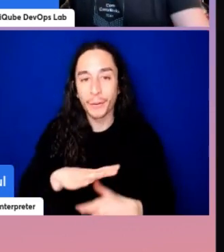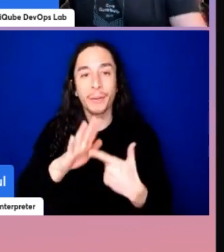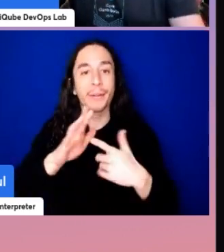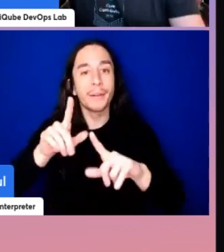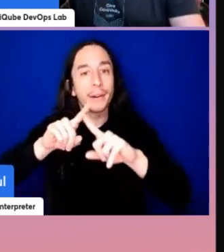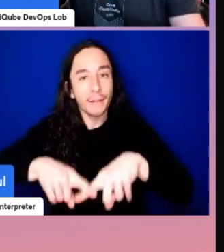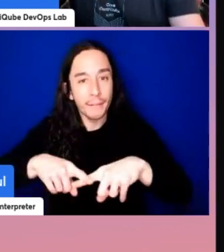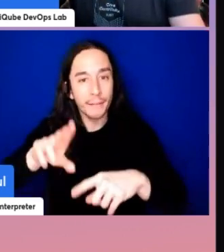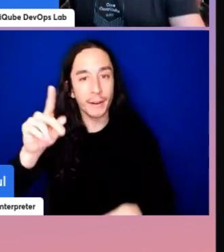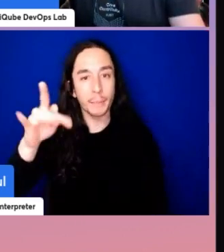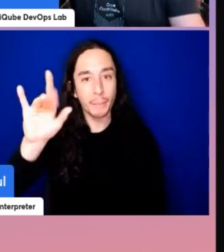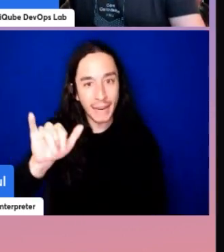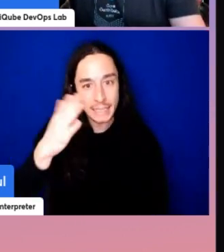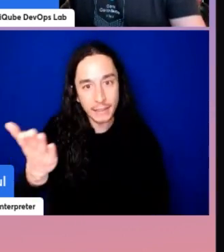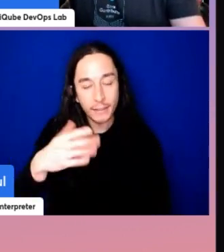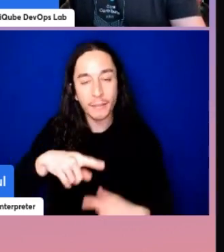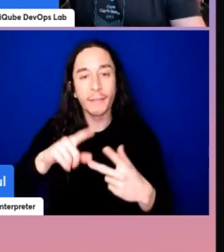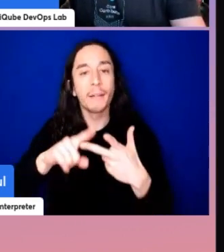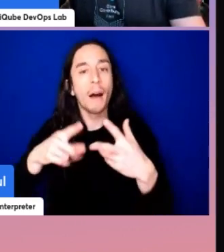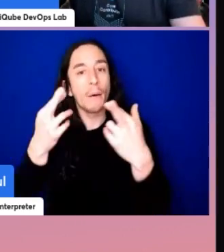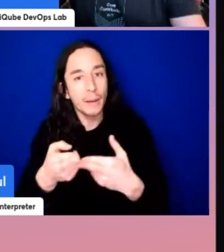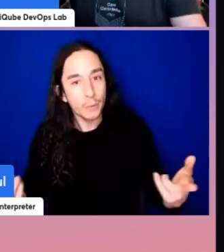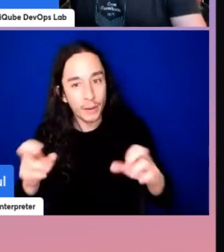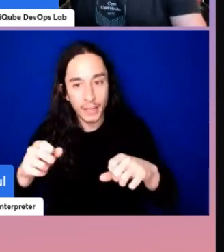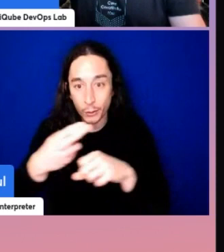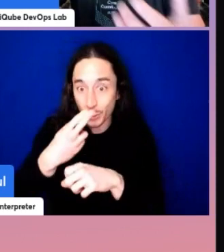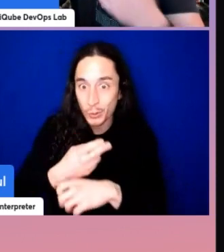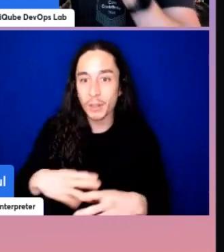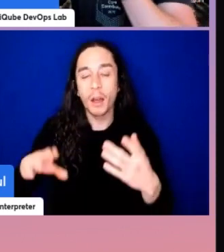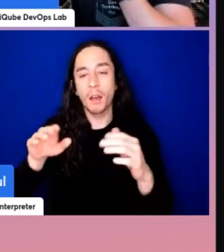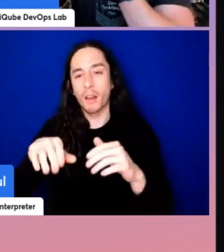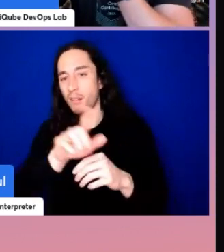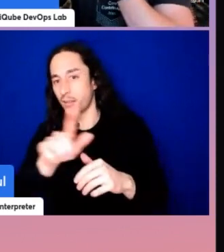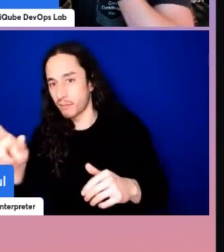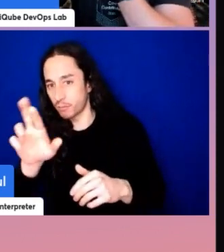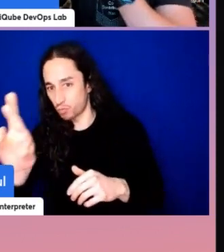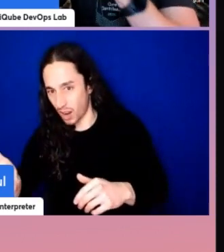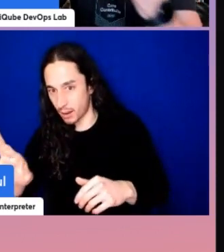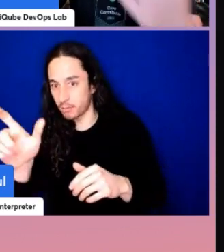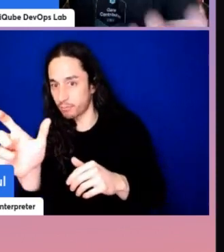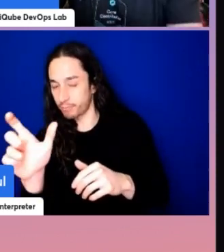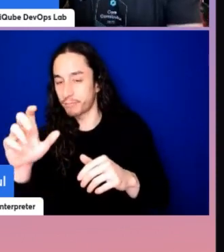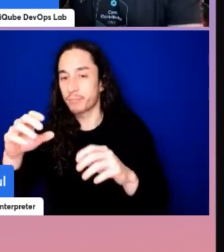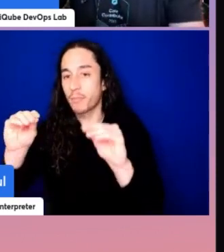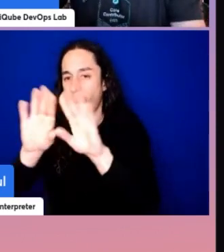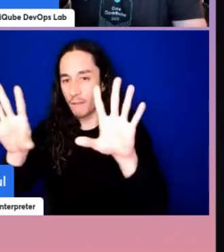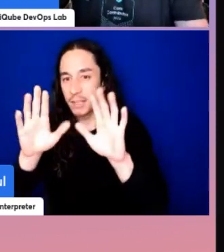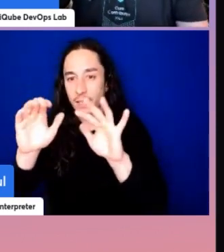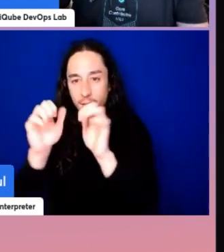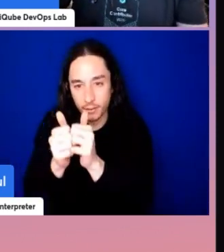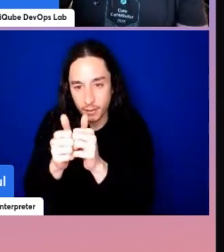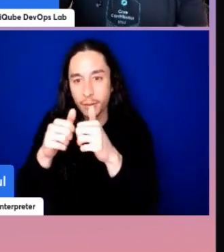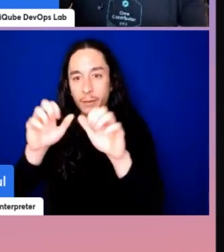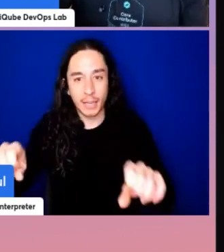have your resources, what this can use, and then obviously how you can use this module.